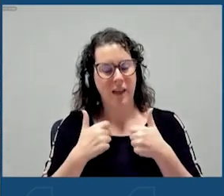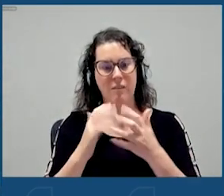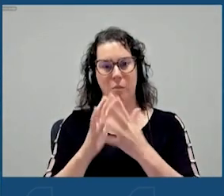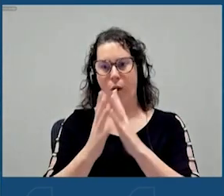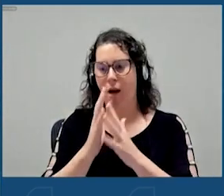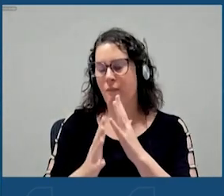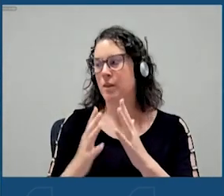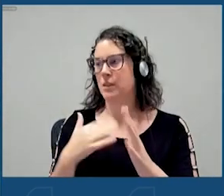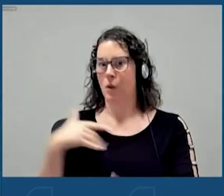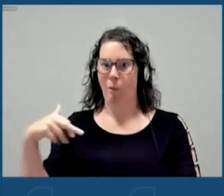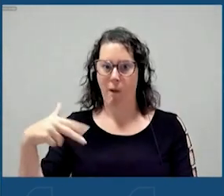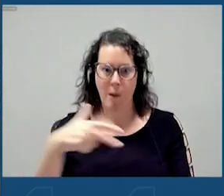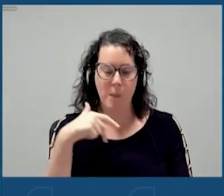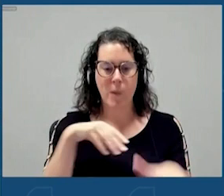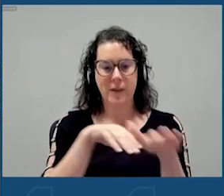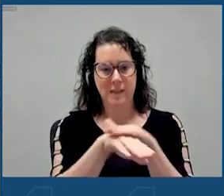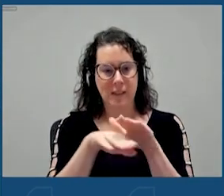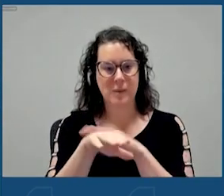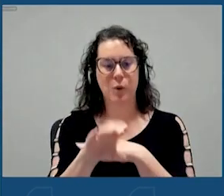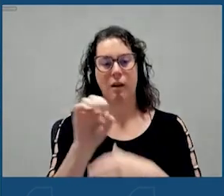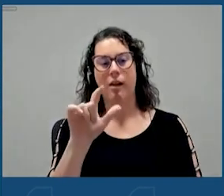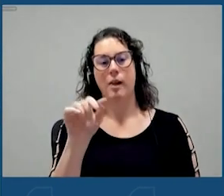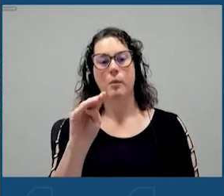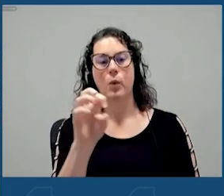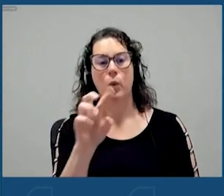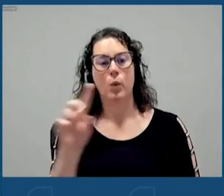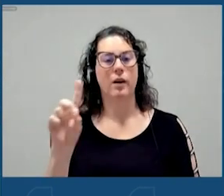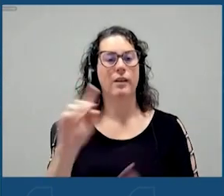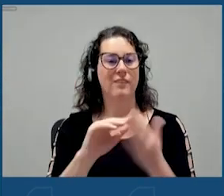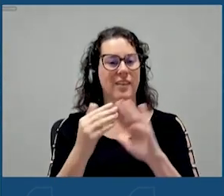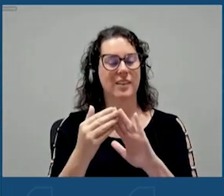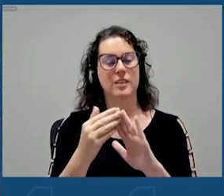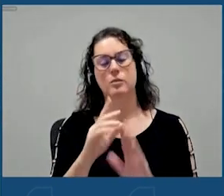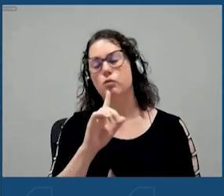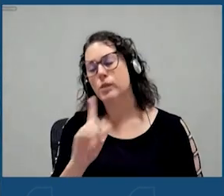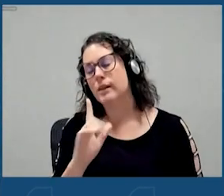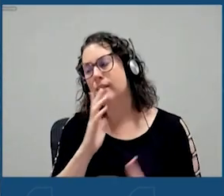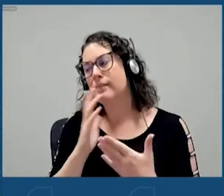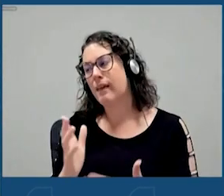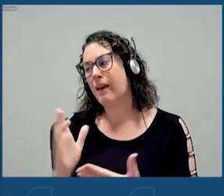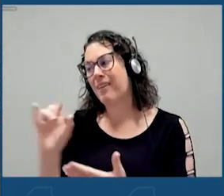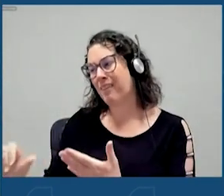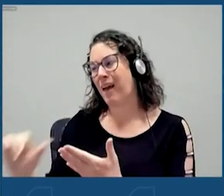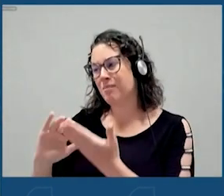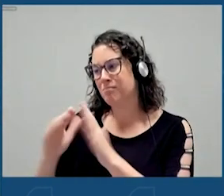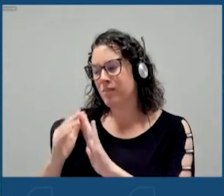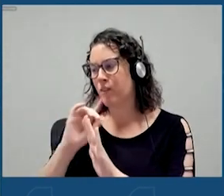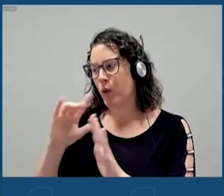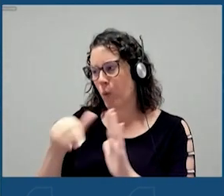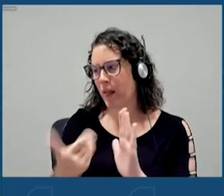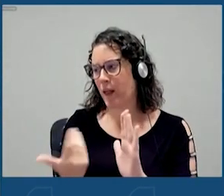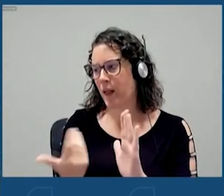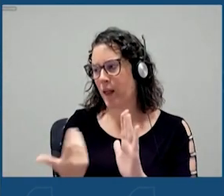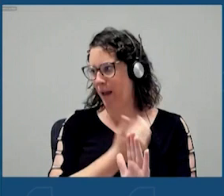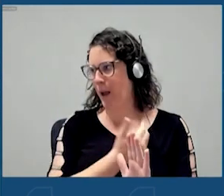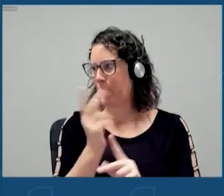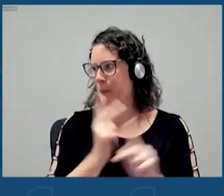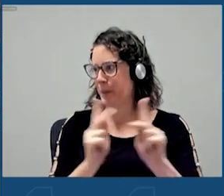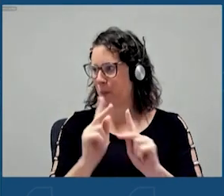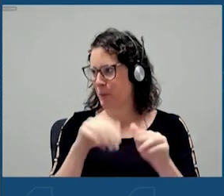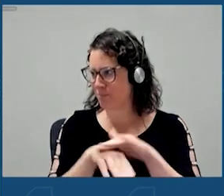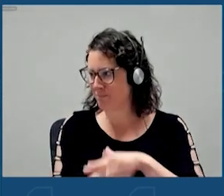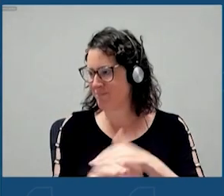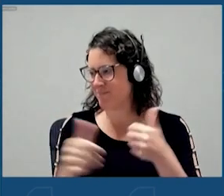accessible Elmwood Village. And a special thanks to our neighbors in the Elmwood Village for welcoming our residents so kindly. Thank you.